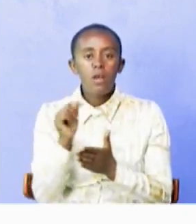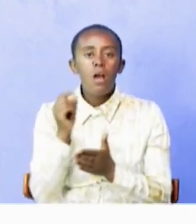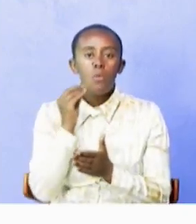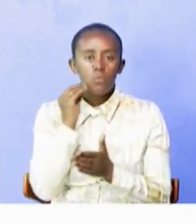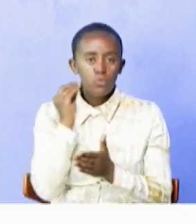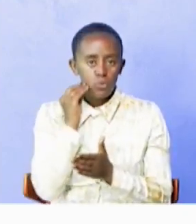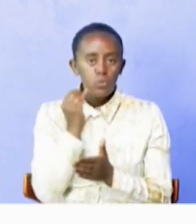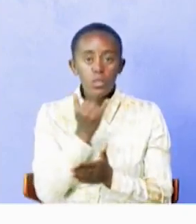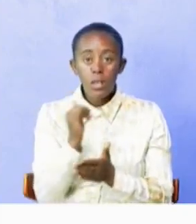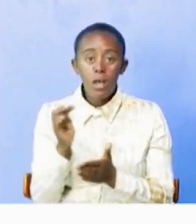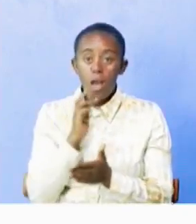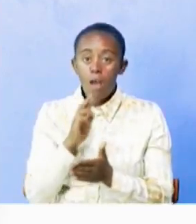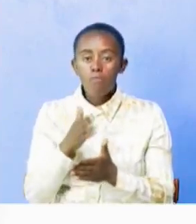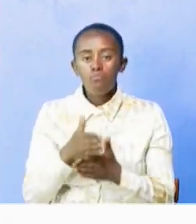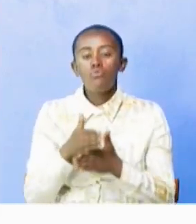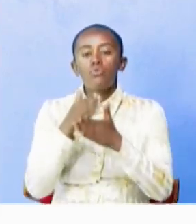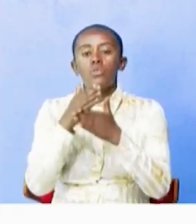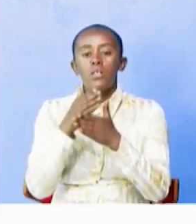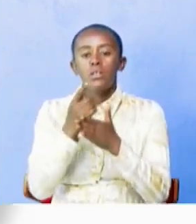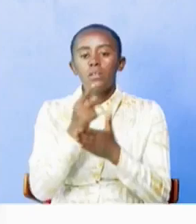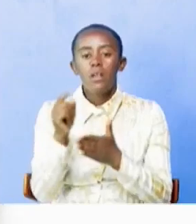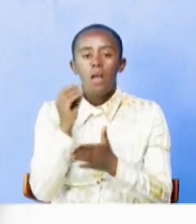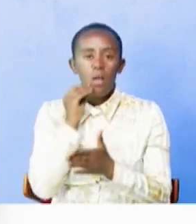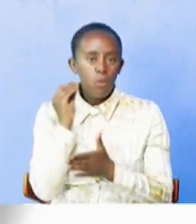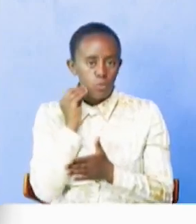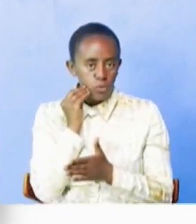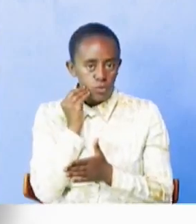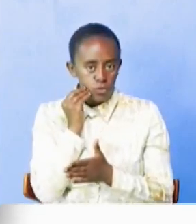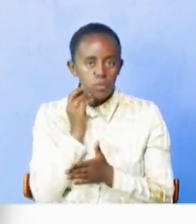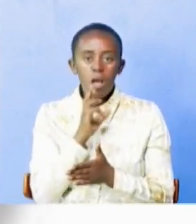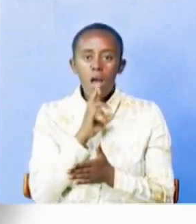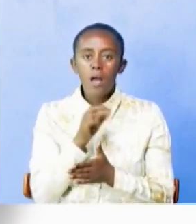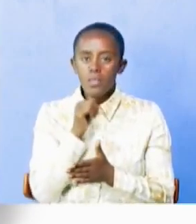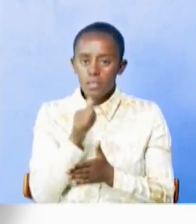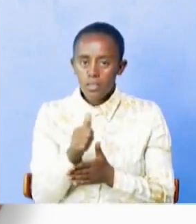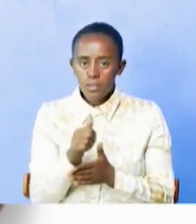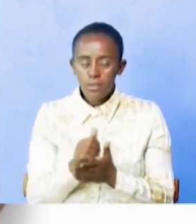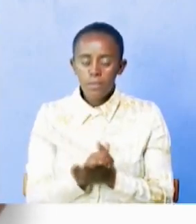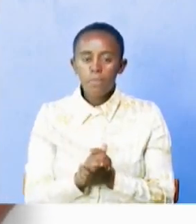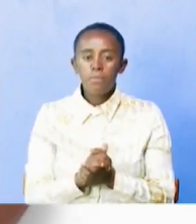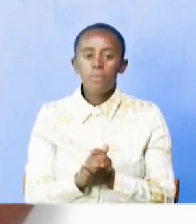They are building the house, comma, aren't